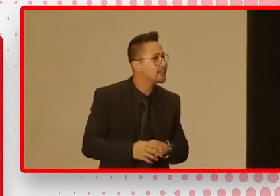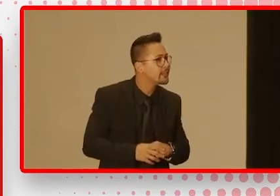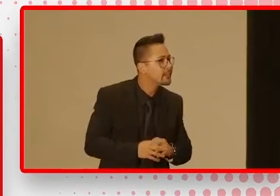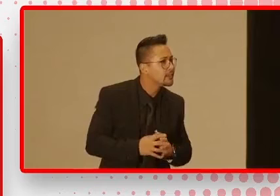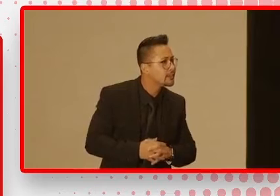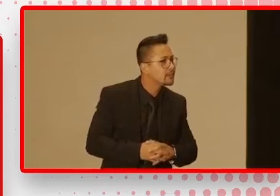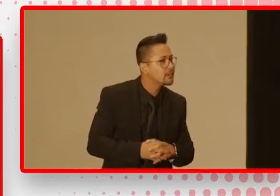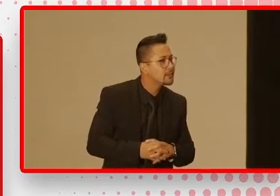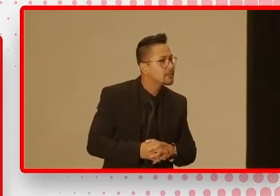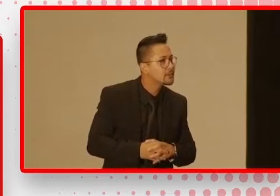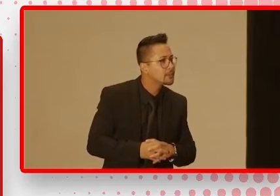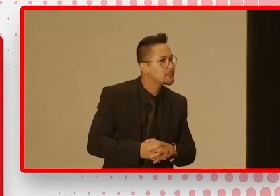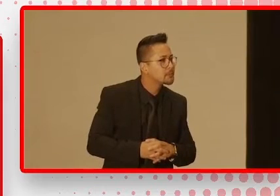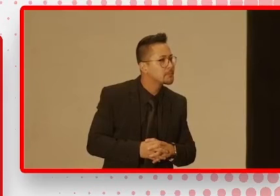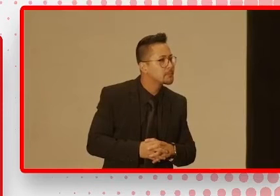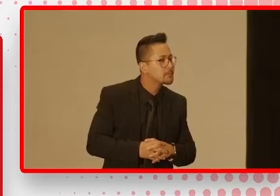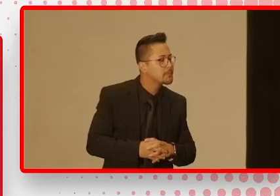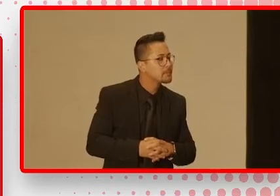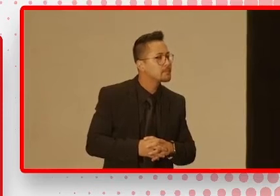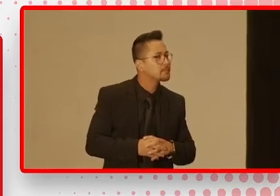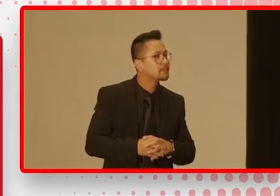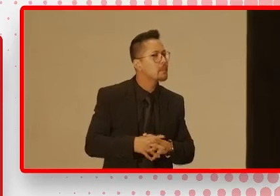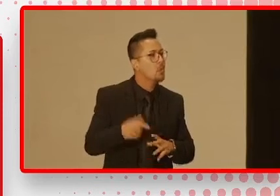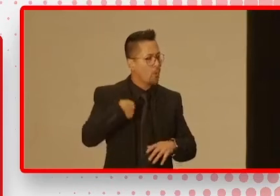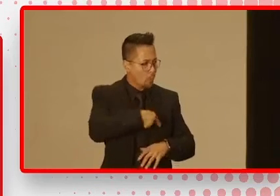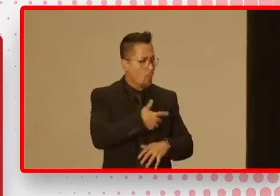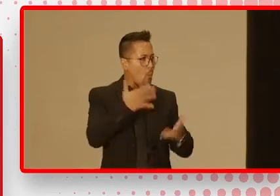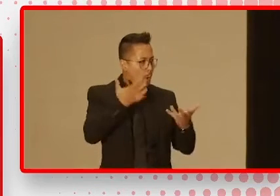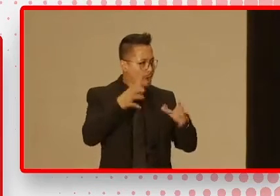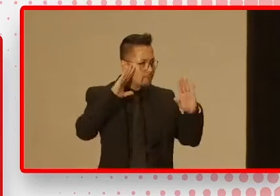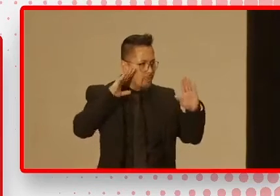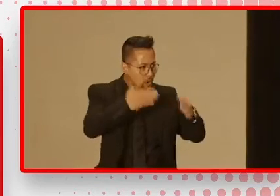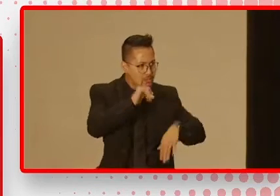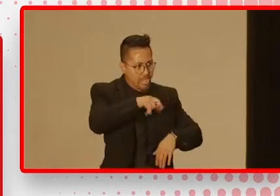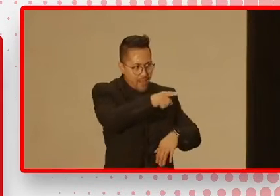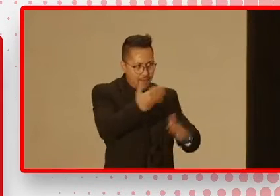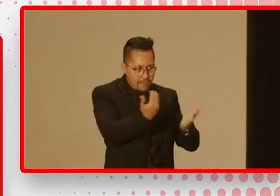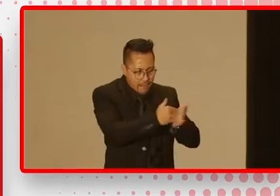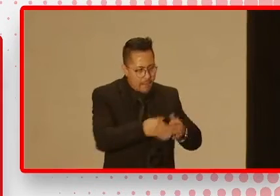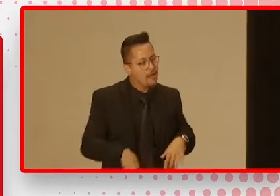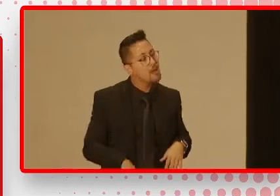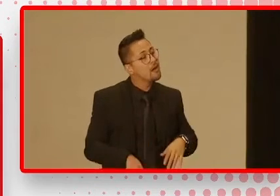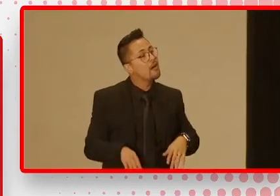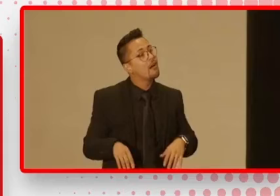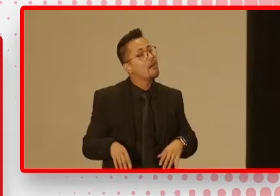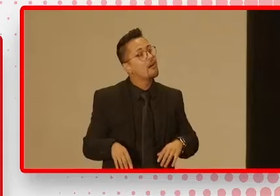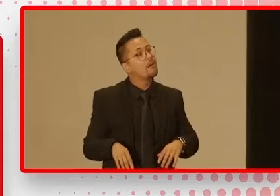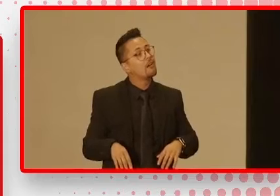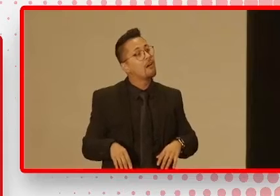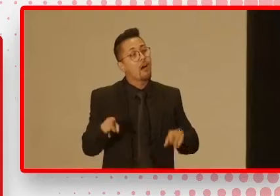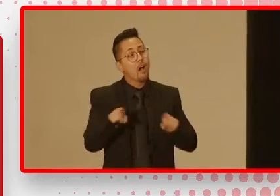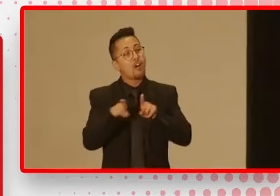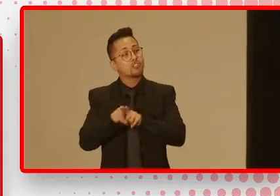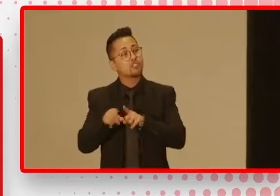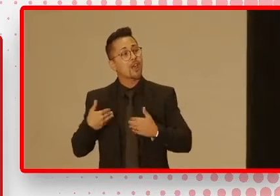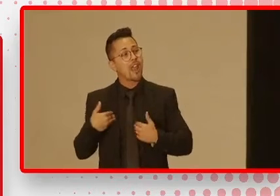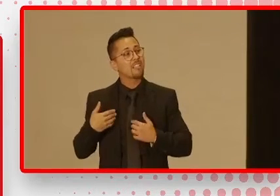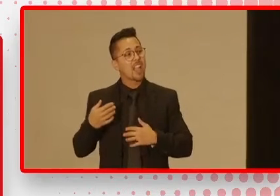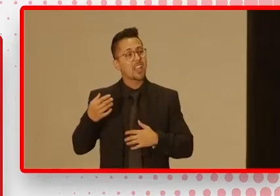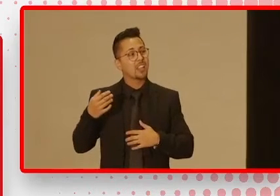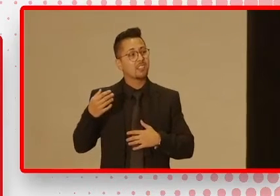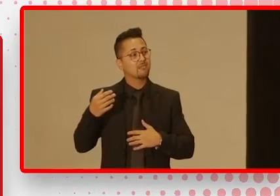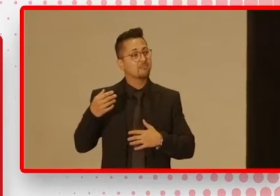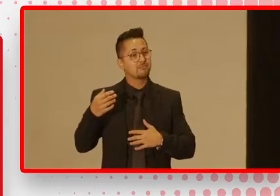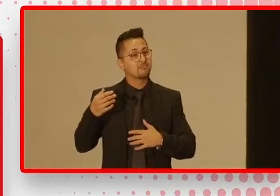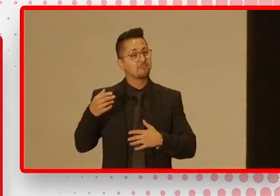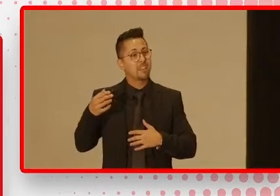goes down a little bit, but we want to focus back on that again. Yeah. And whatever other, we serve 18 Right.